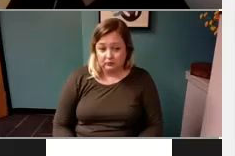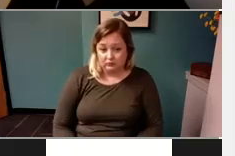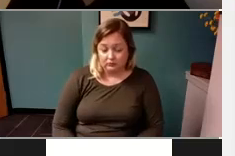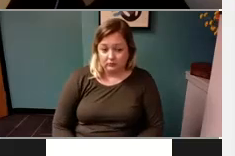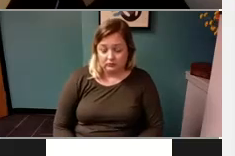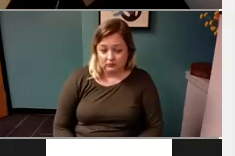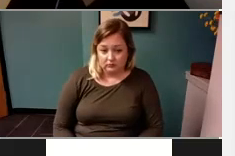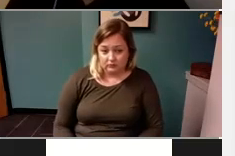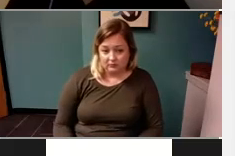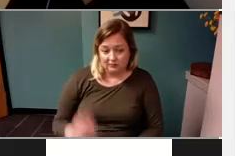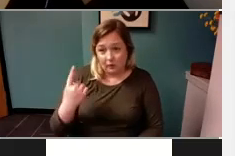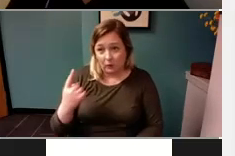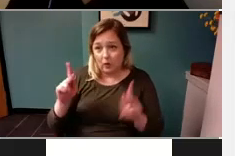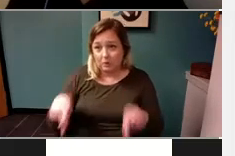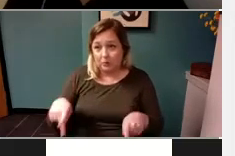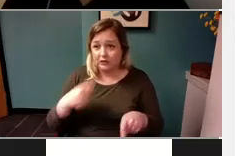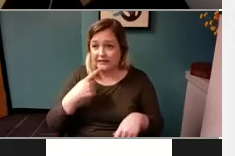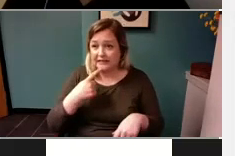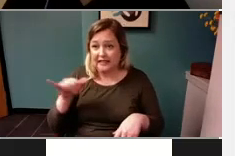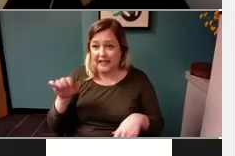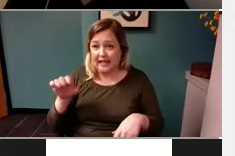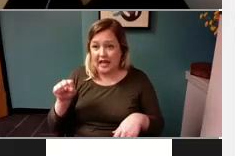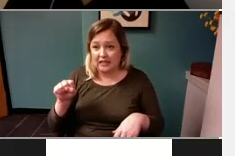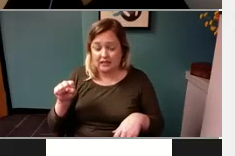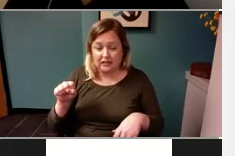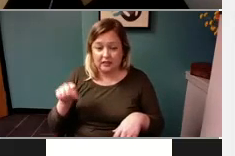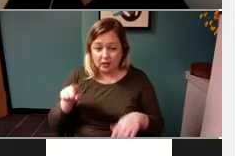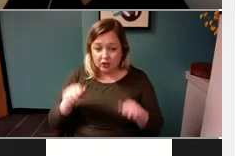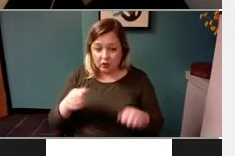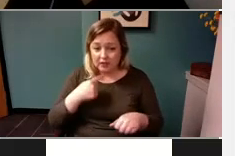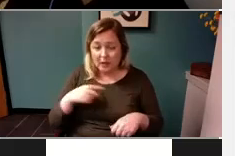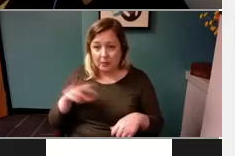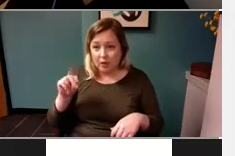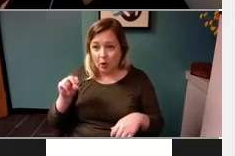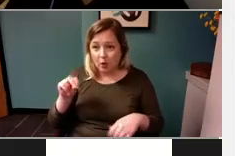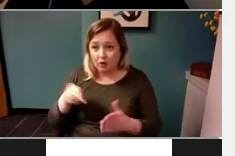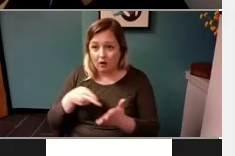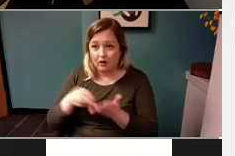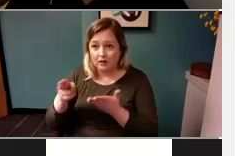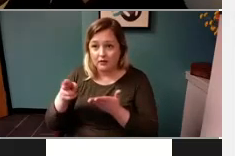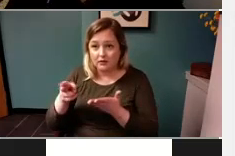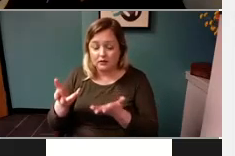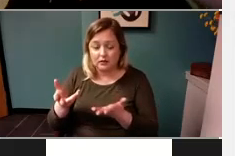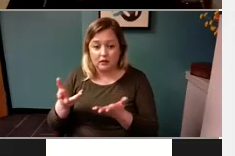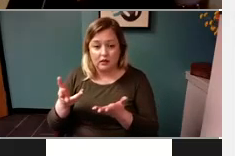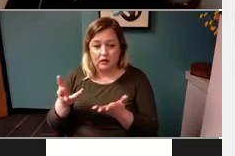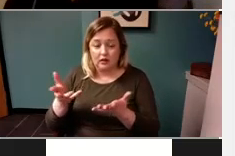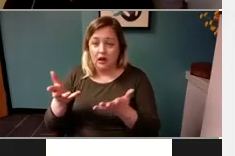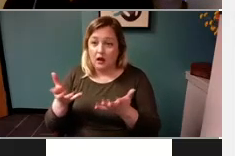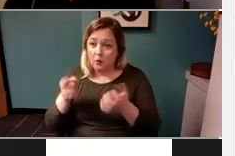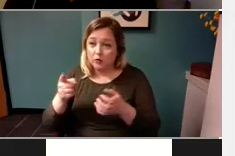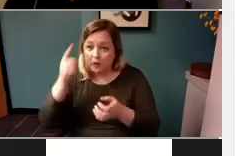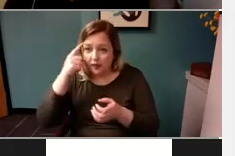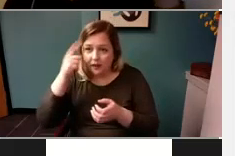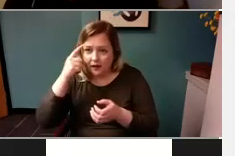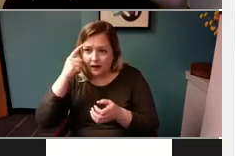I have one yes. You can answer no if you don't yet understand. But I want you to think about how the graph